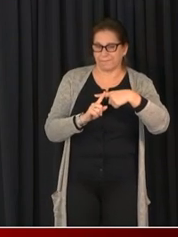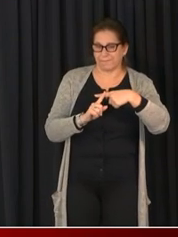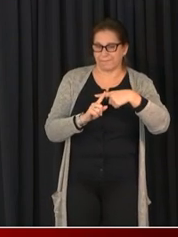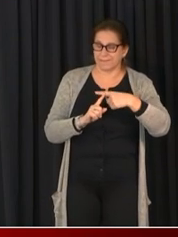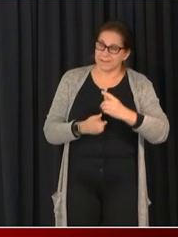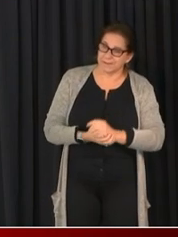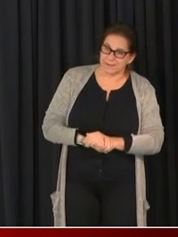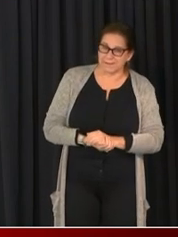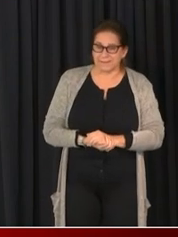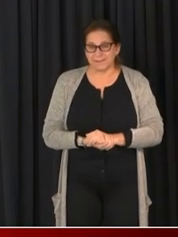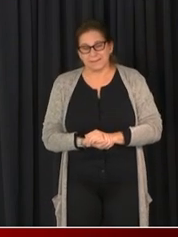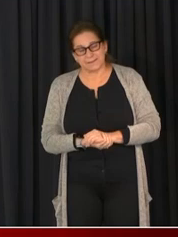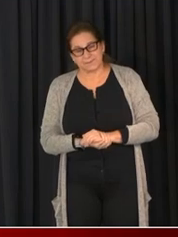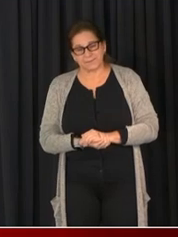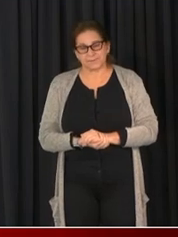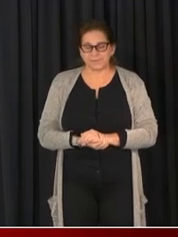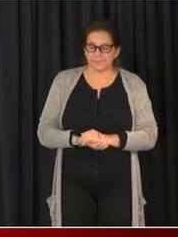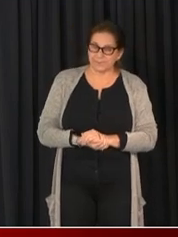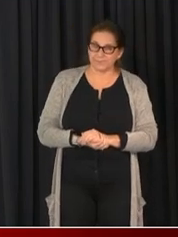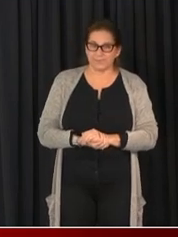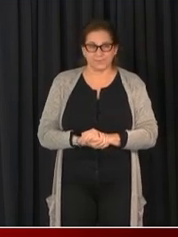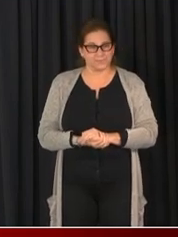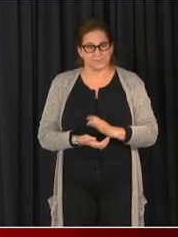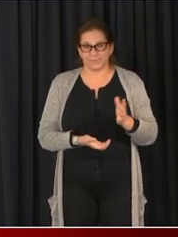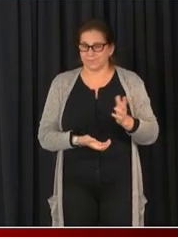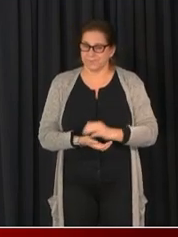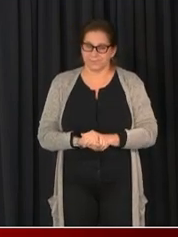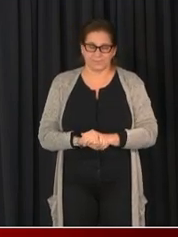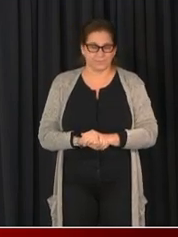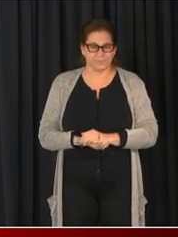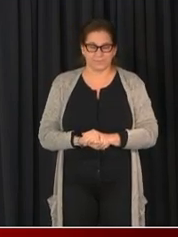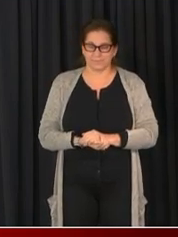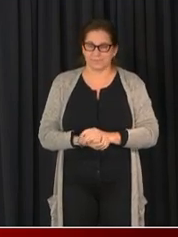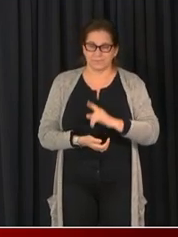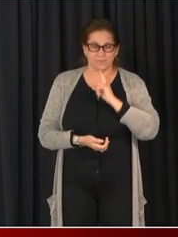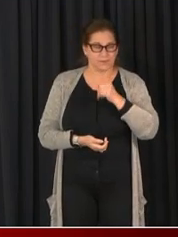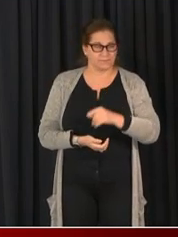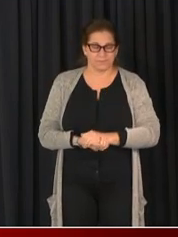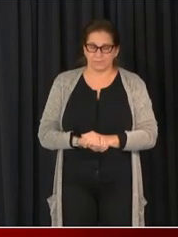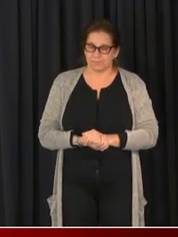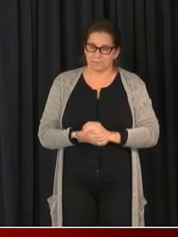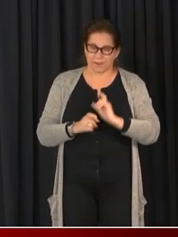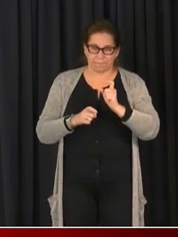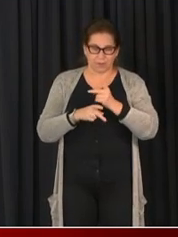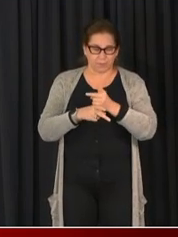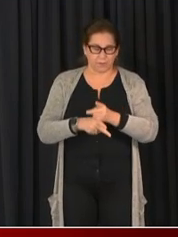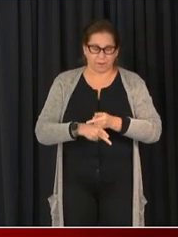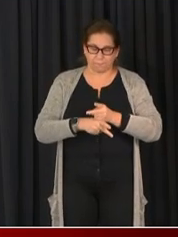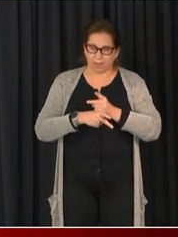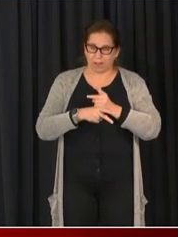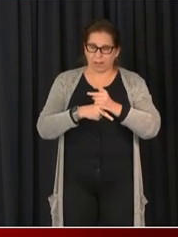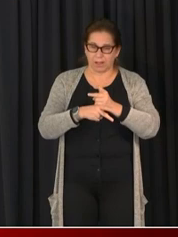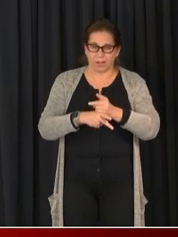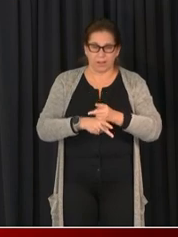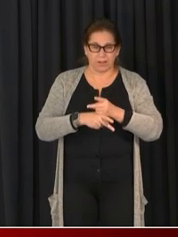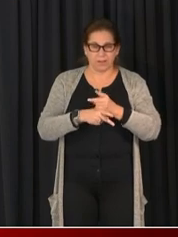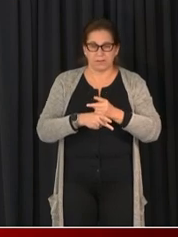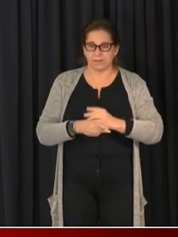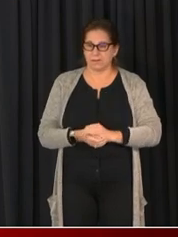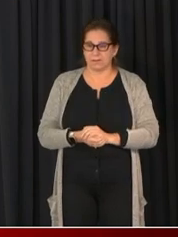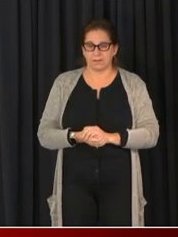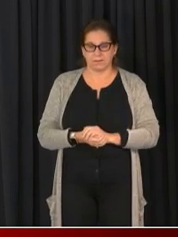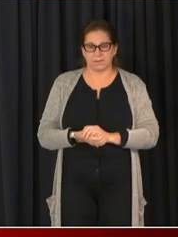person. That is why testing must be used carefully and in conjunction with other strategies for stopping the spread